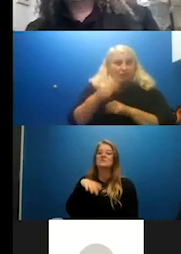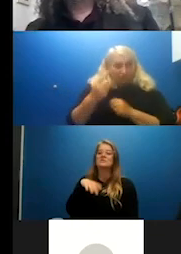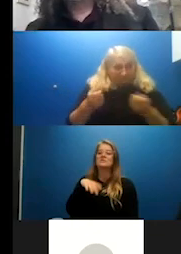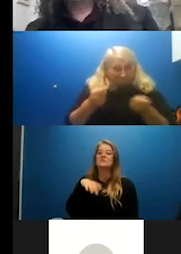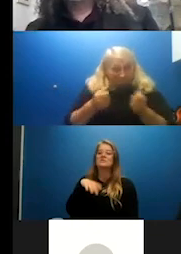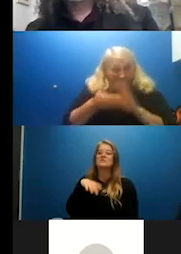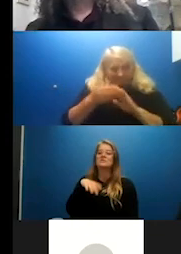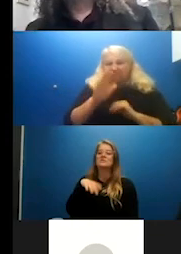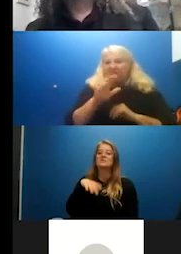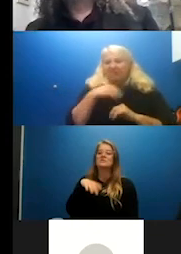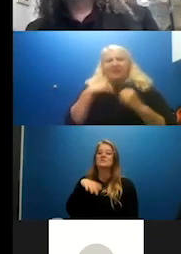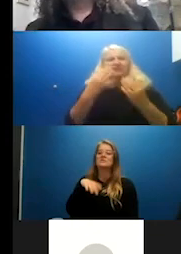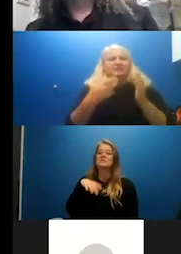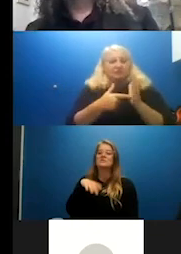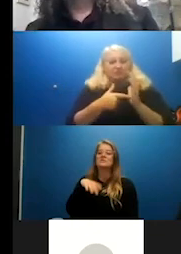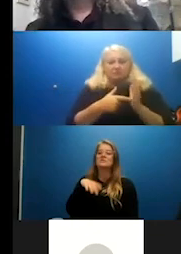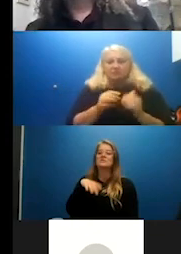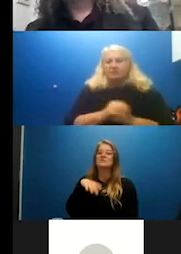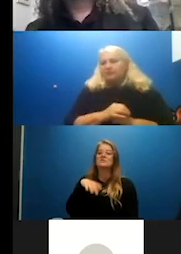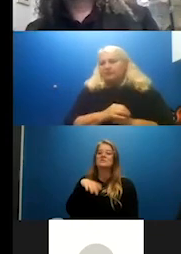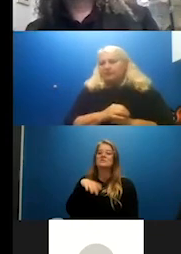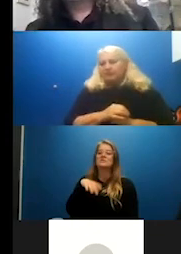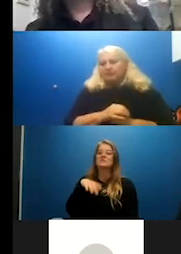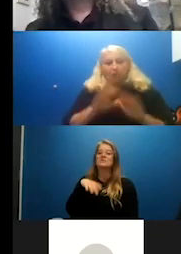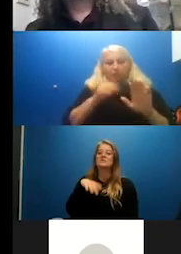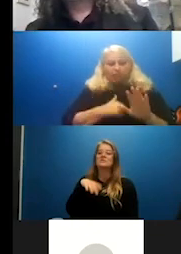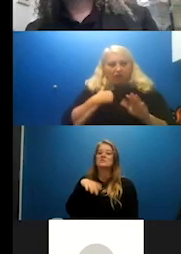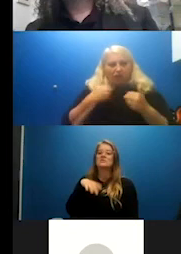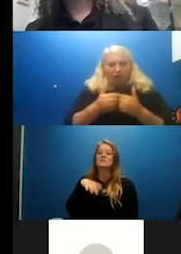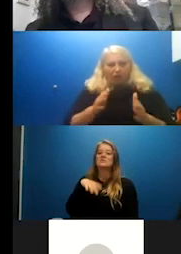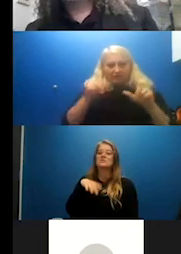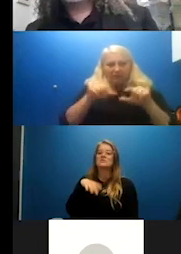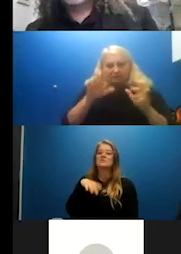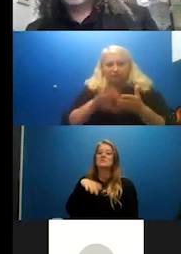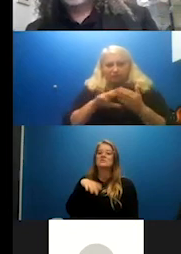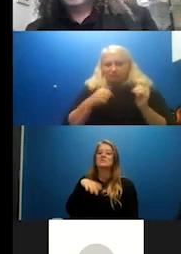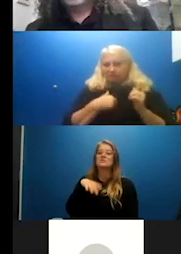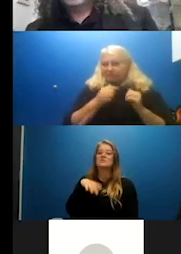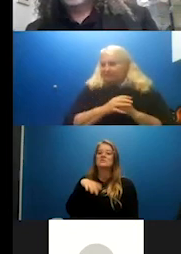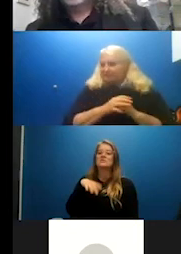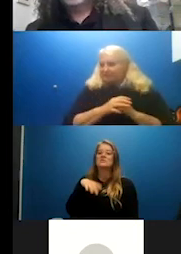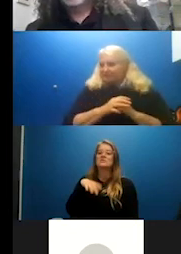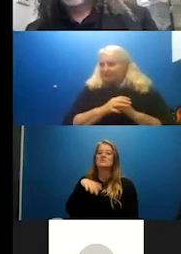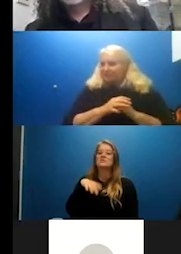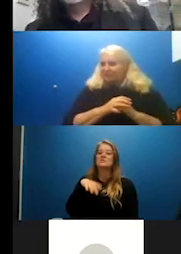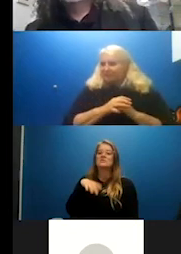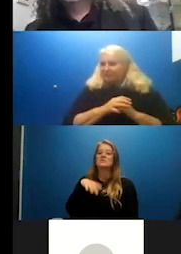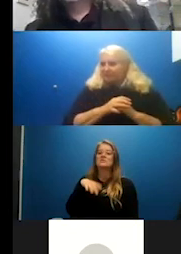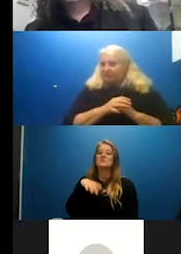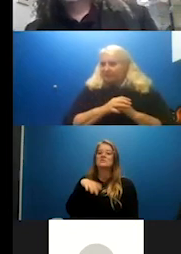an example, for the, oh, I lost the slide, just forgive me here. For this person,